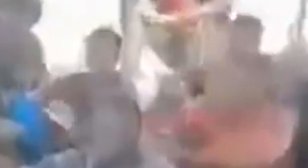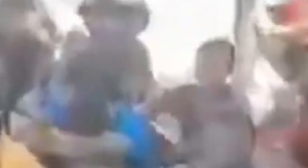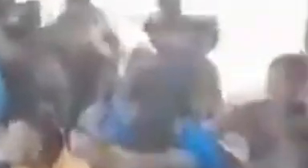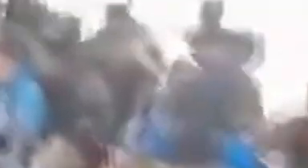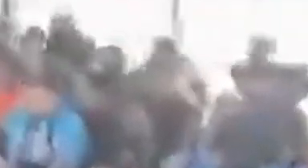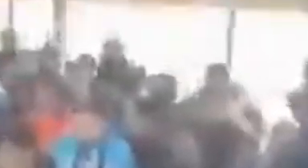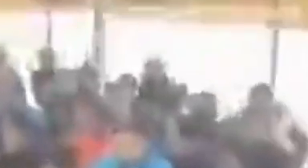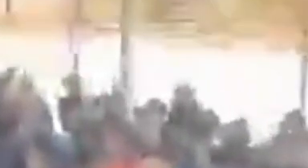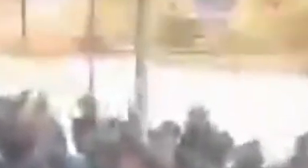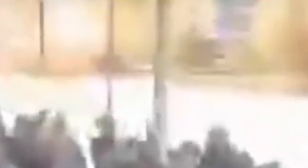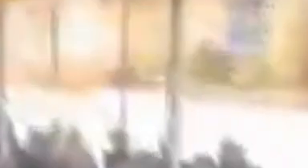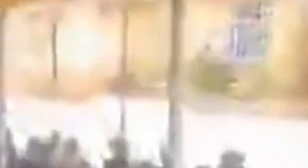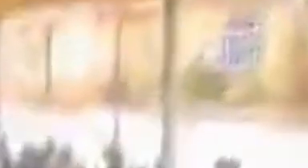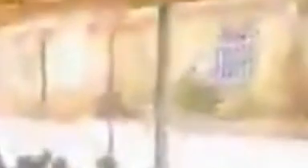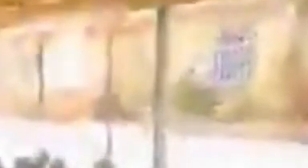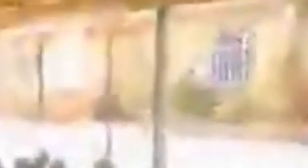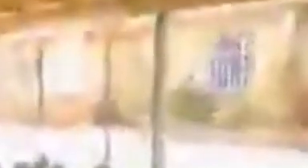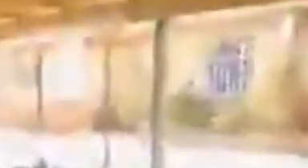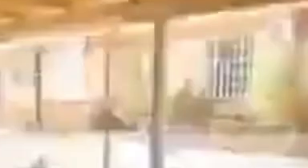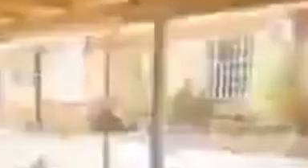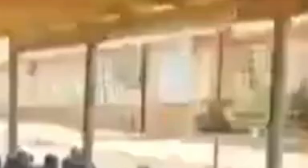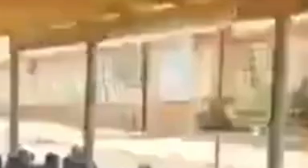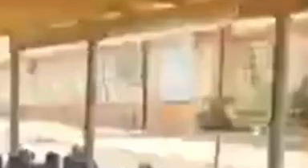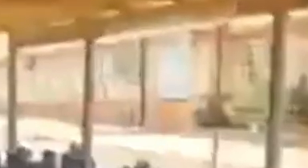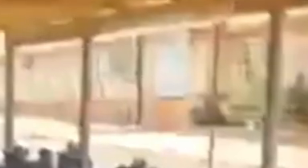That is all of them there.